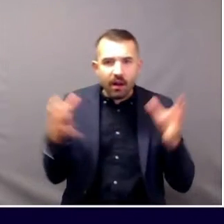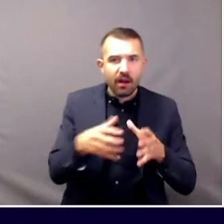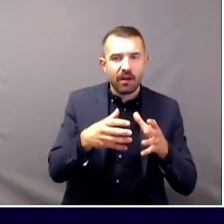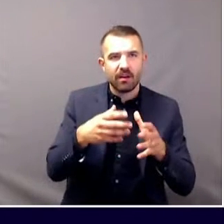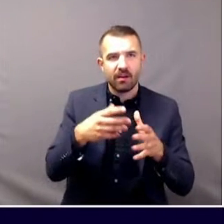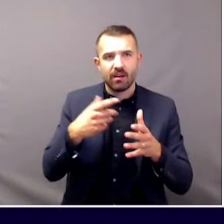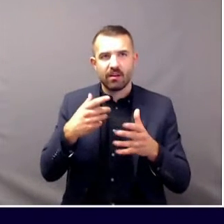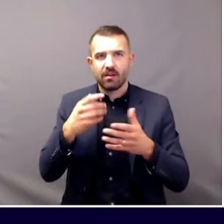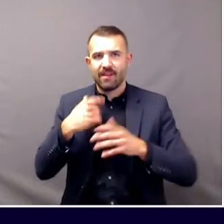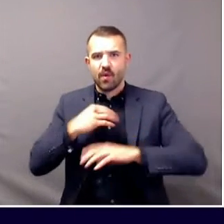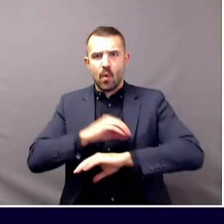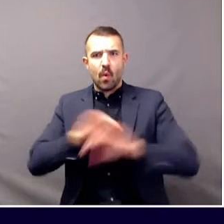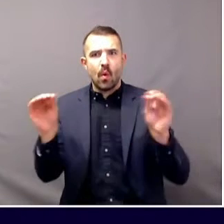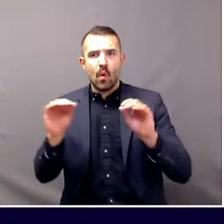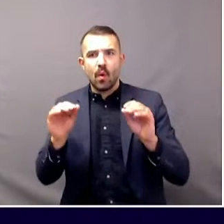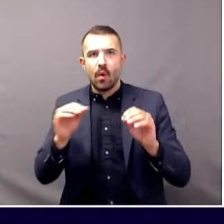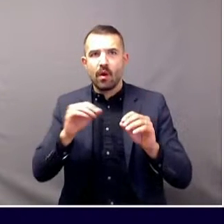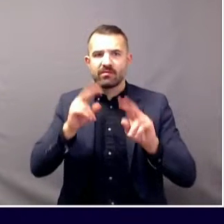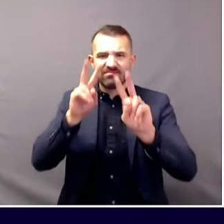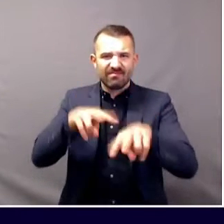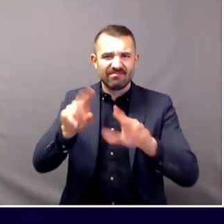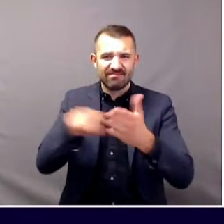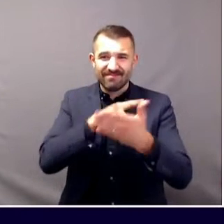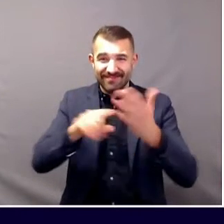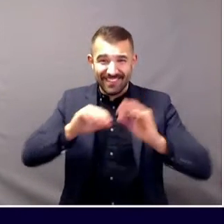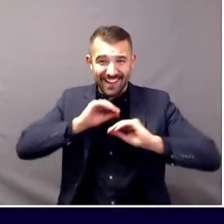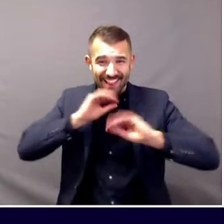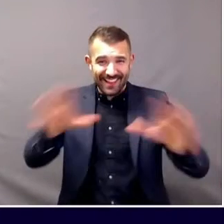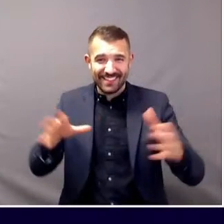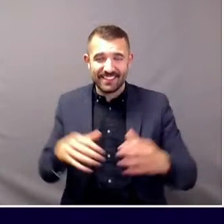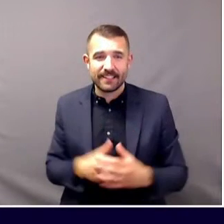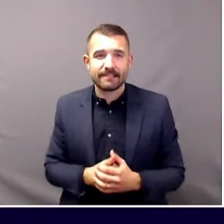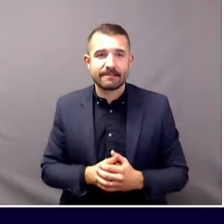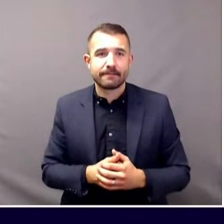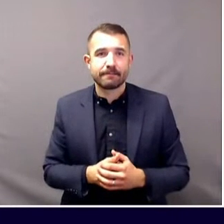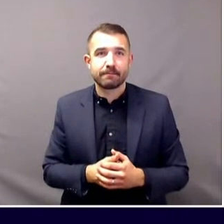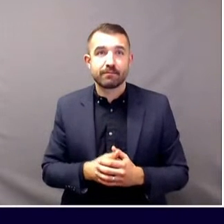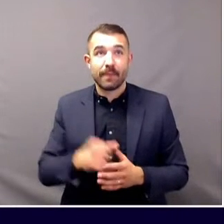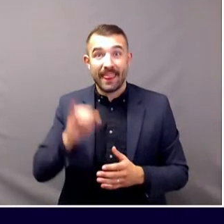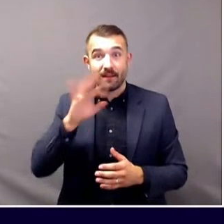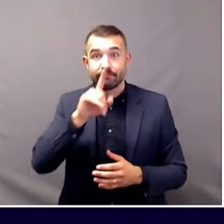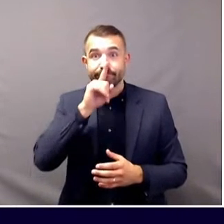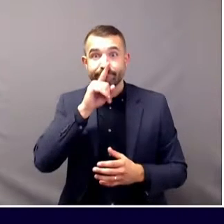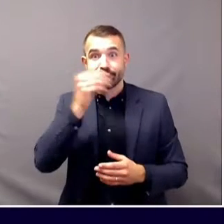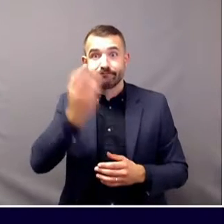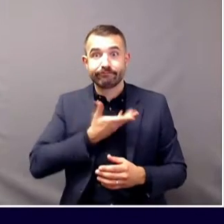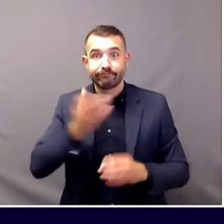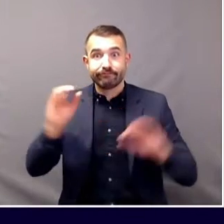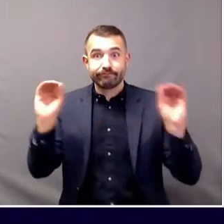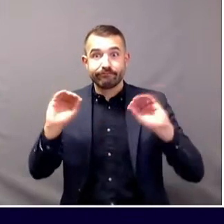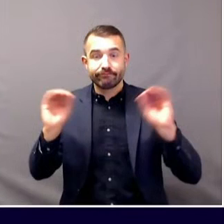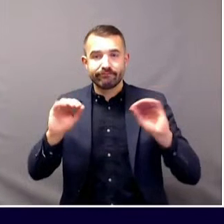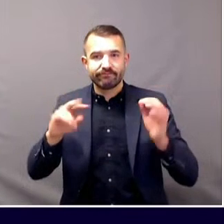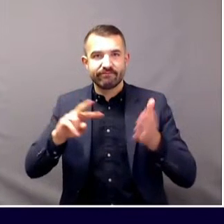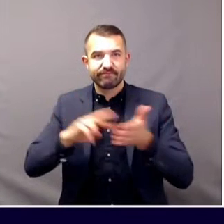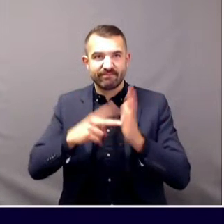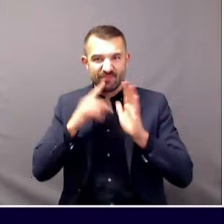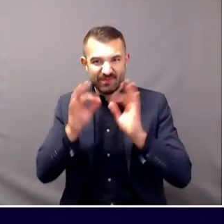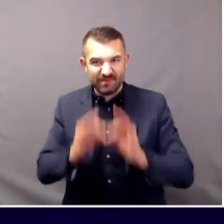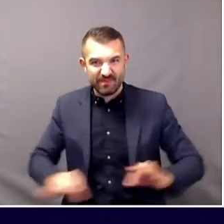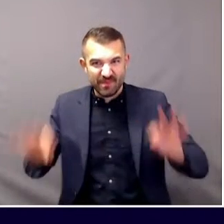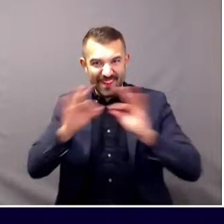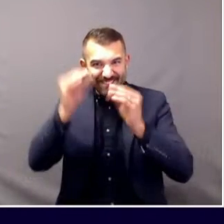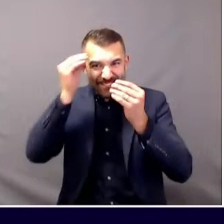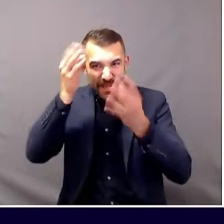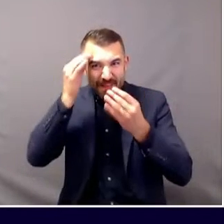stigmatizing attendance at these things, then we may lose that vital information that allows us to reach out to other people